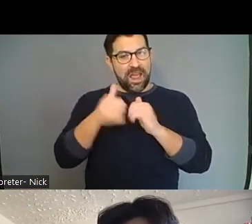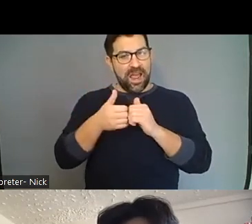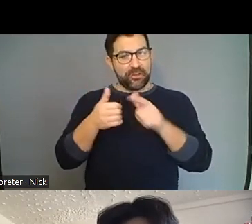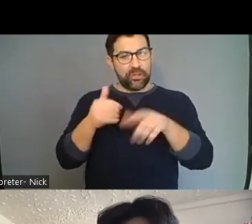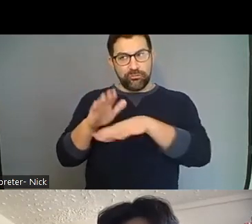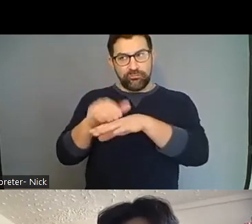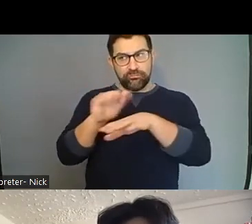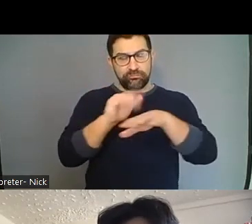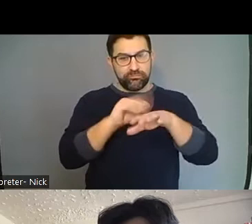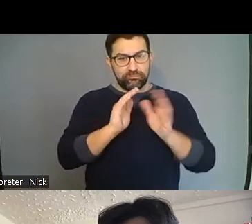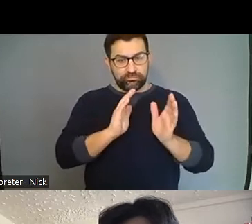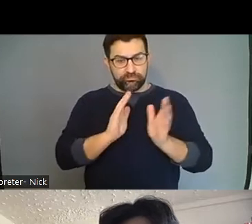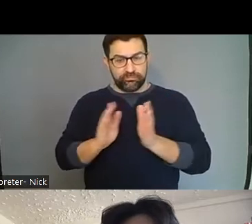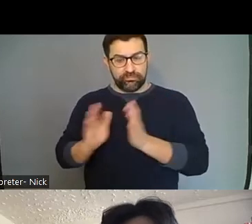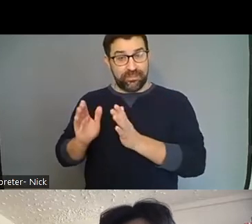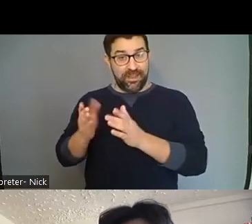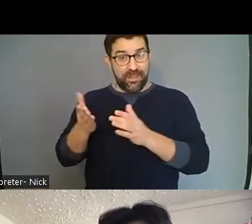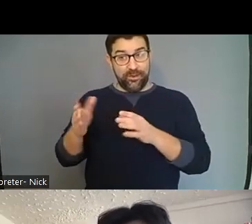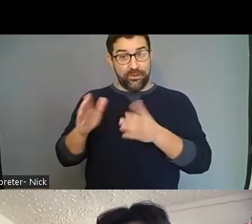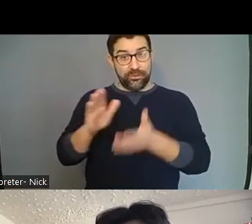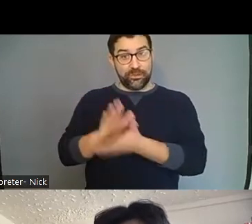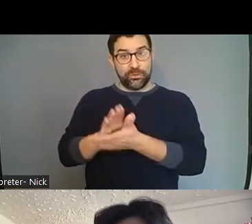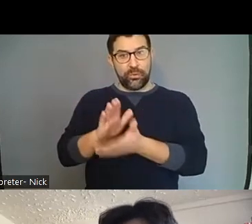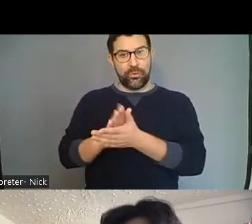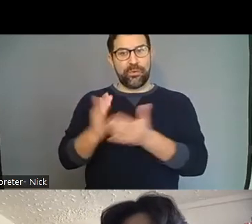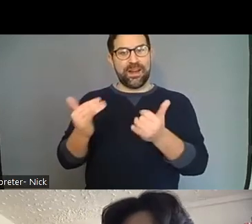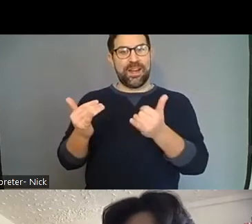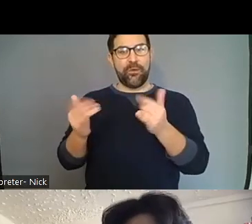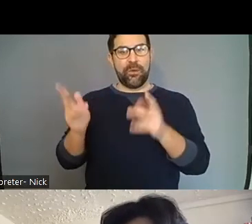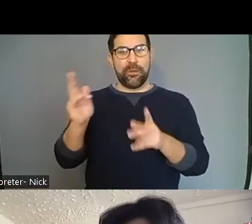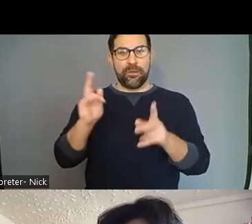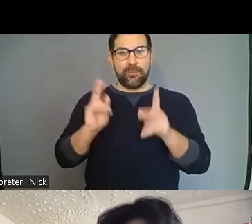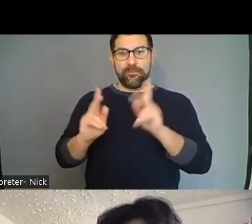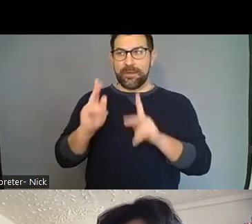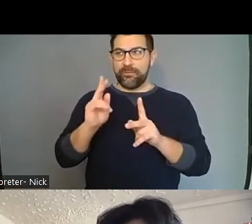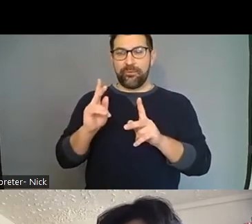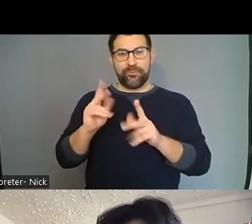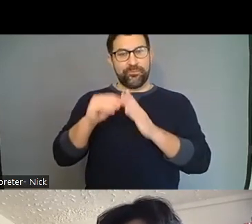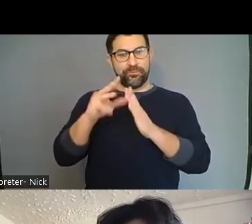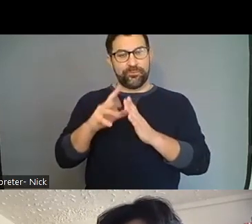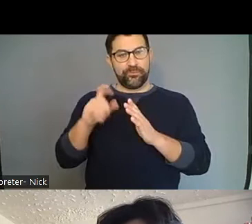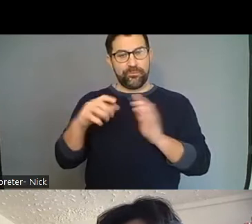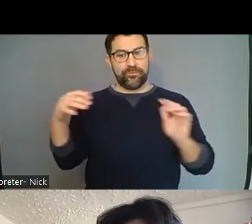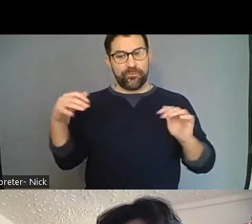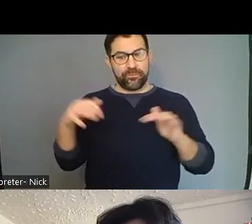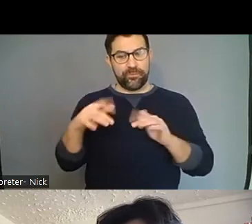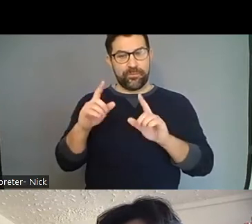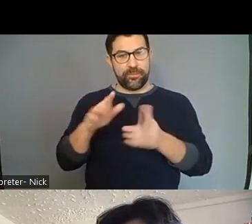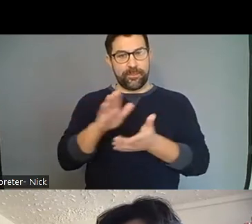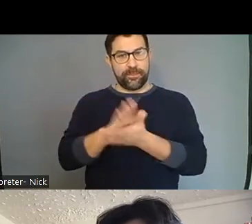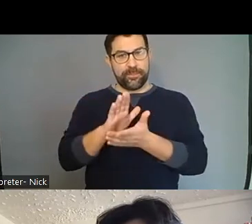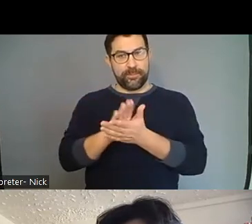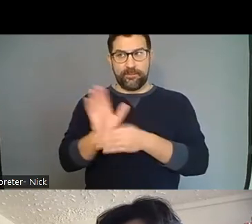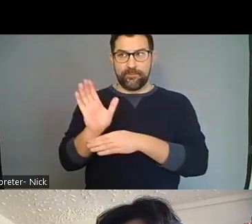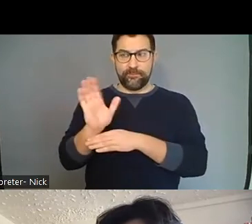school context. So you're in a context where people aren't choosing to be there or choosing to be there together. People are forced